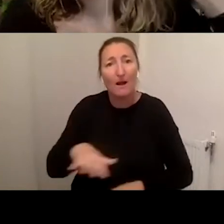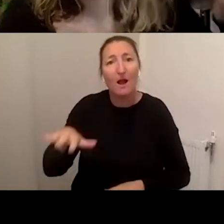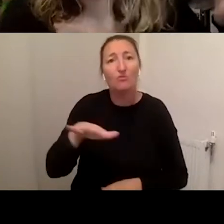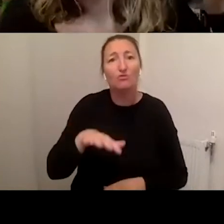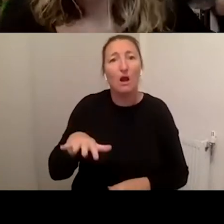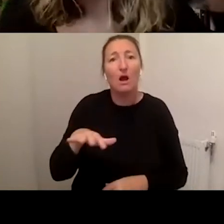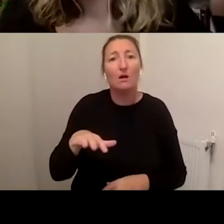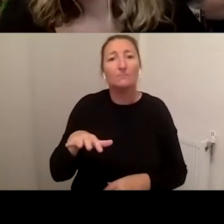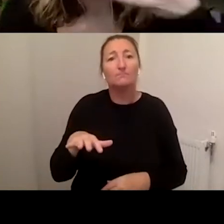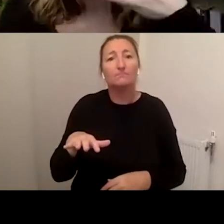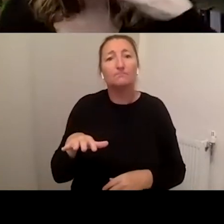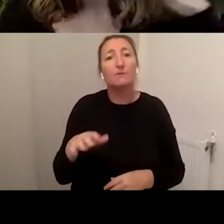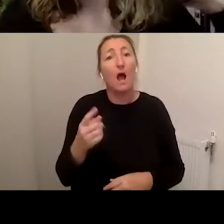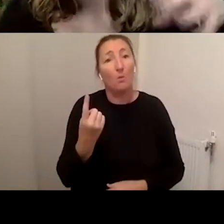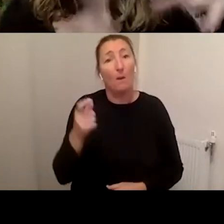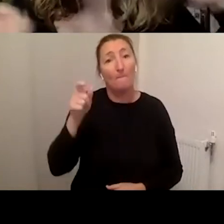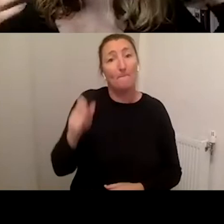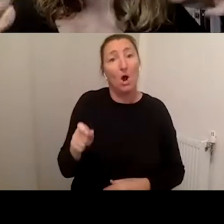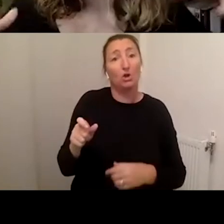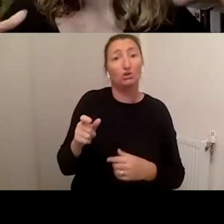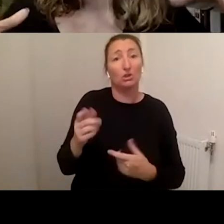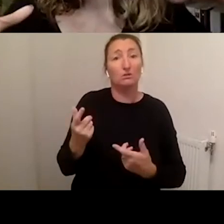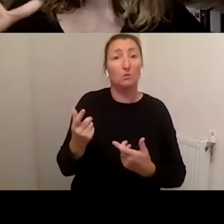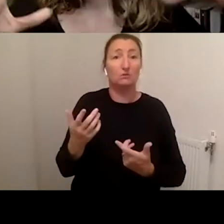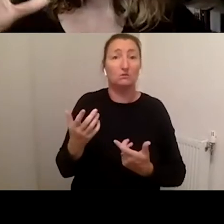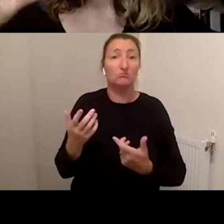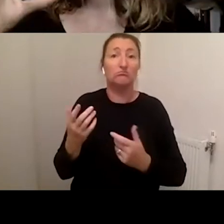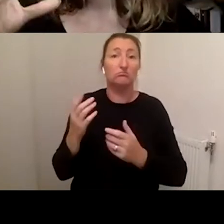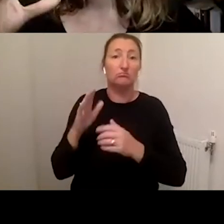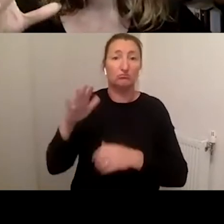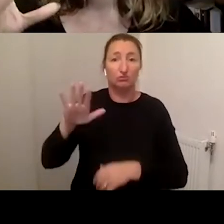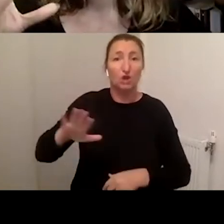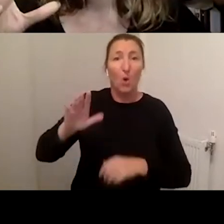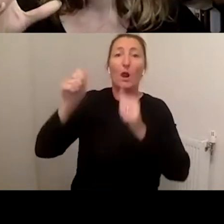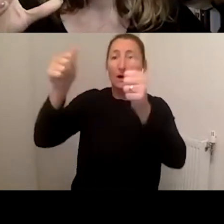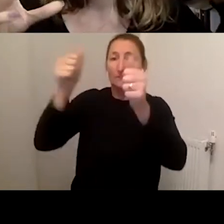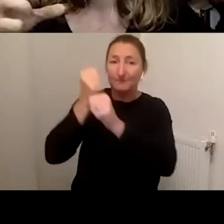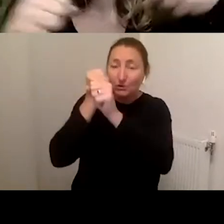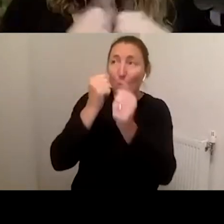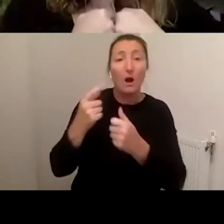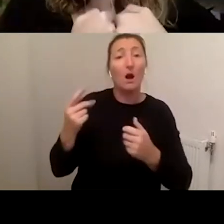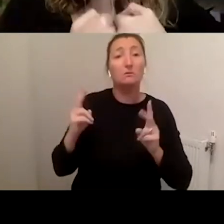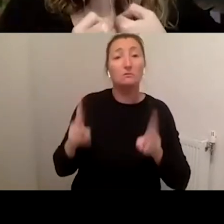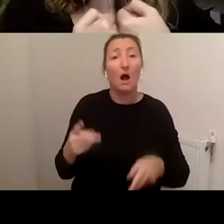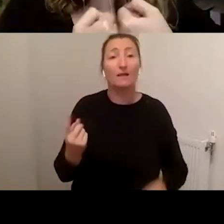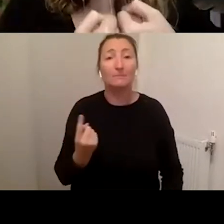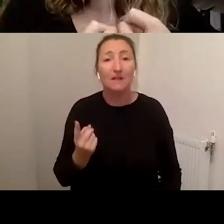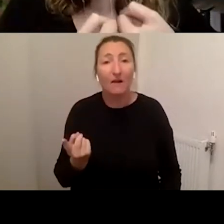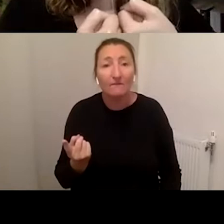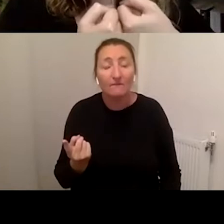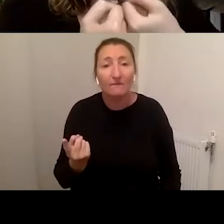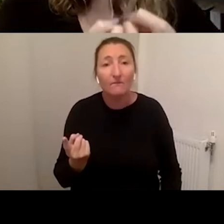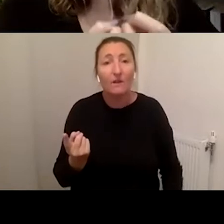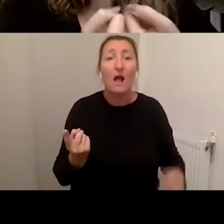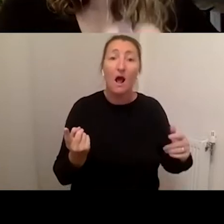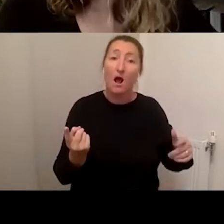interns had died due to this. And one of the things that they found was that their community of solar installers had become a community that helped the local